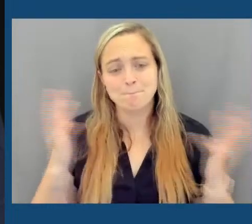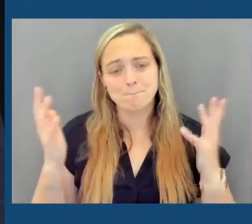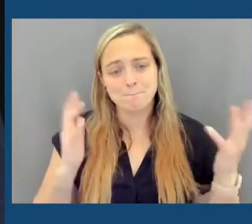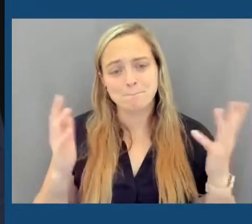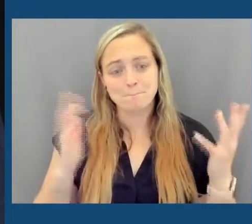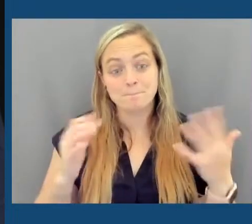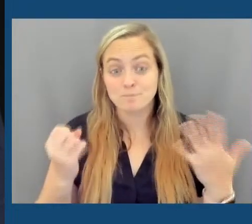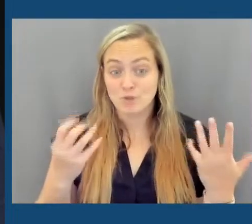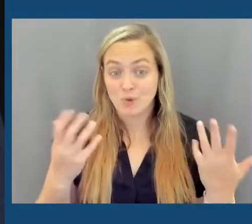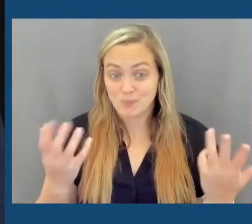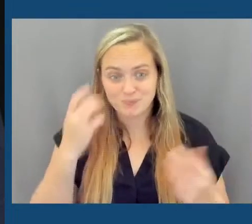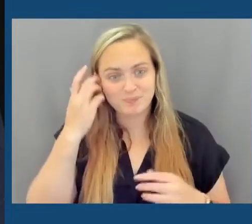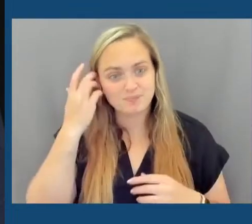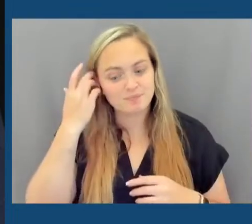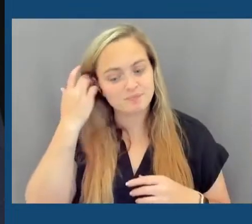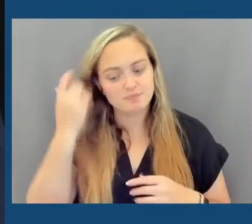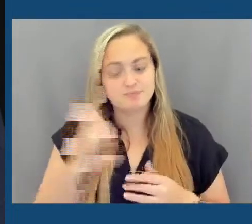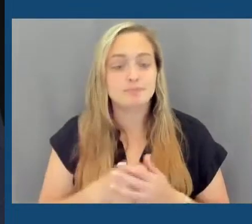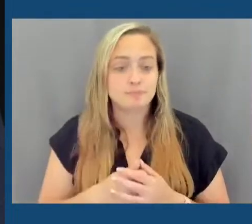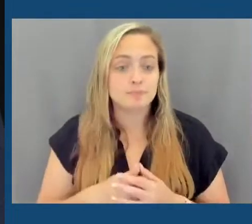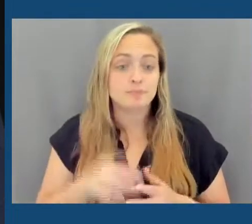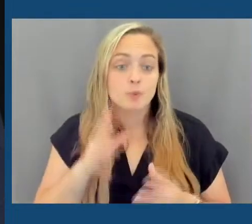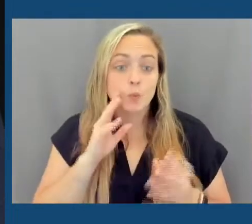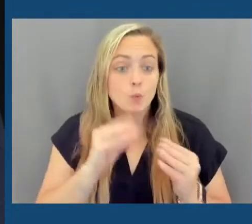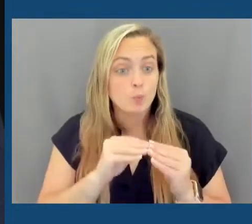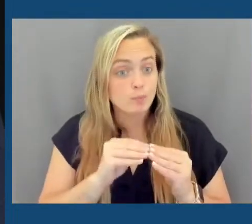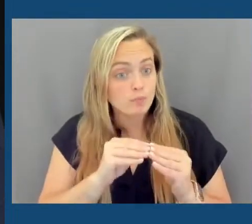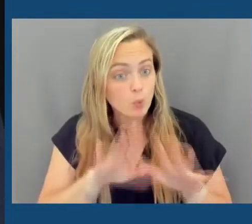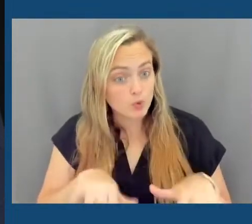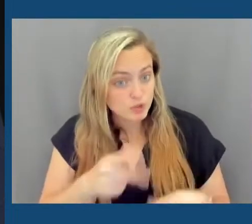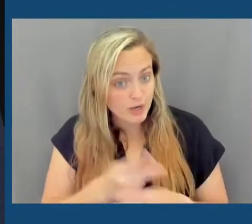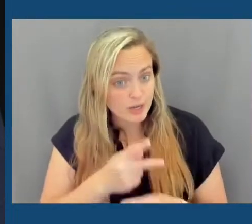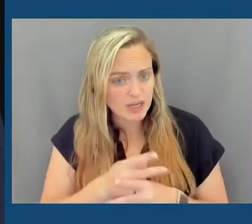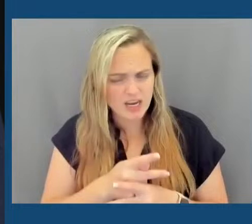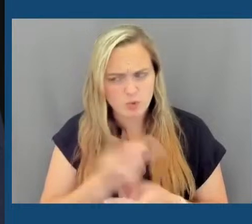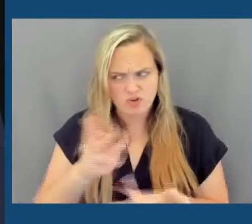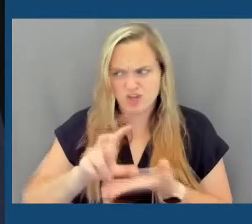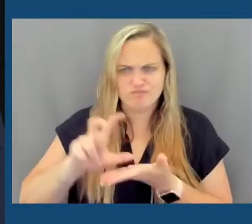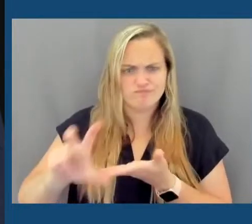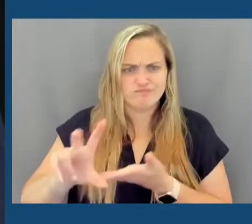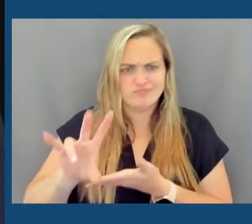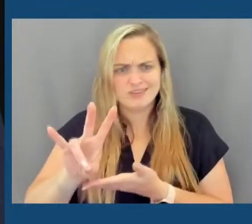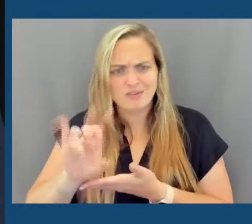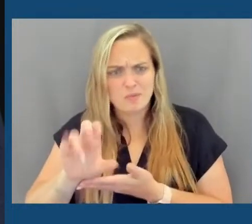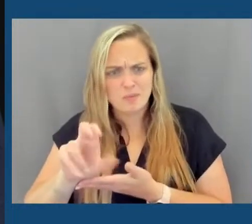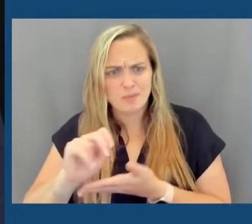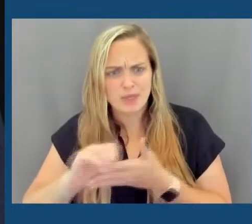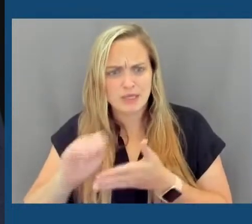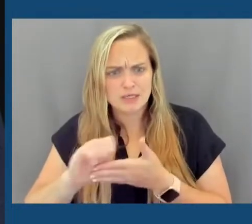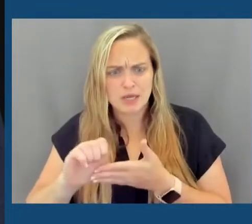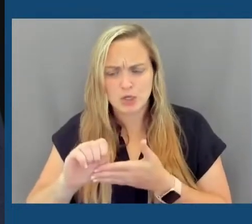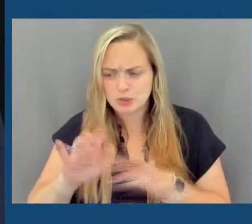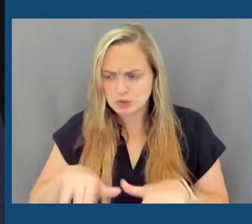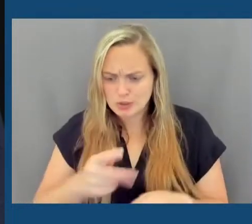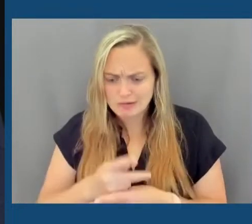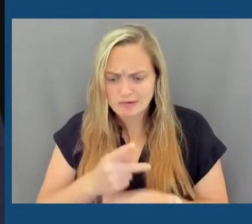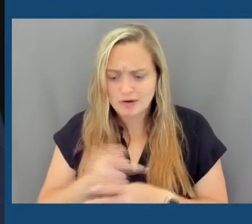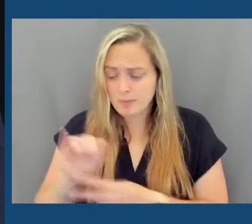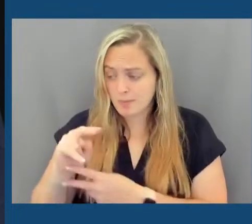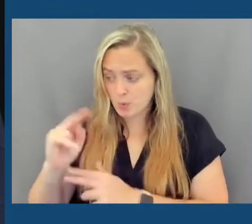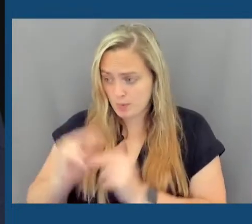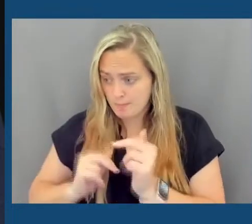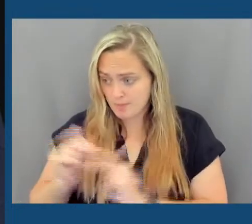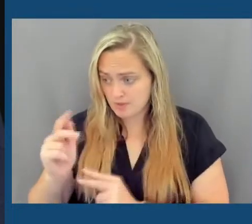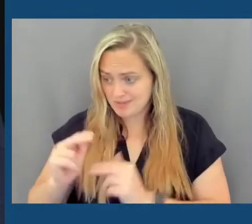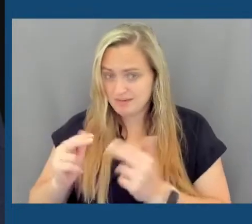So, we'll get more child care. We've invested $7 billion in child care. Micron is building a child care facility as